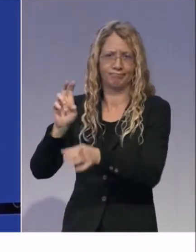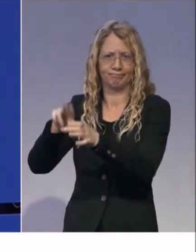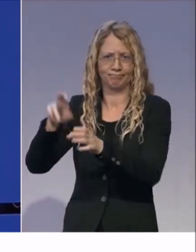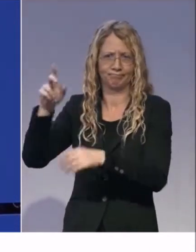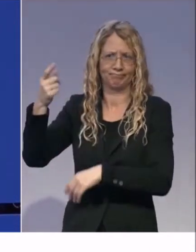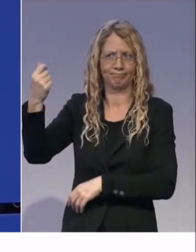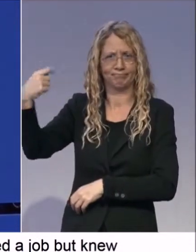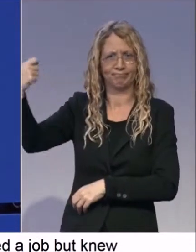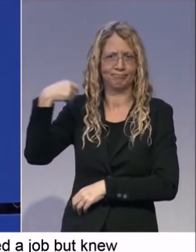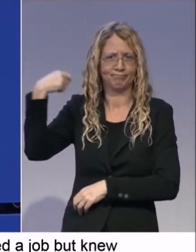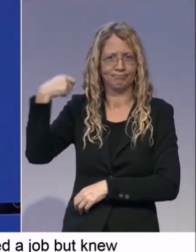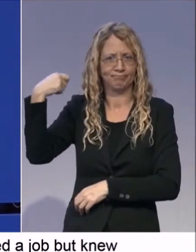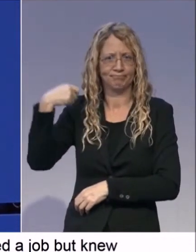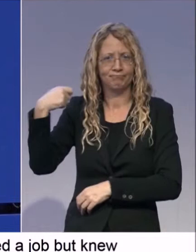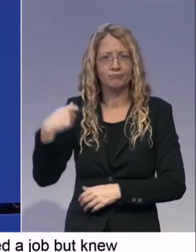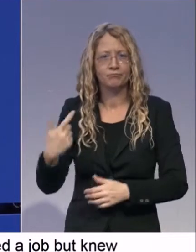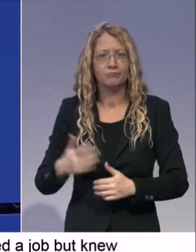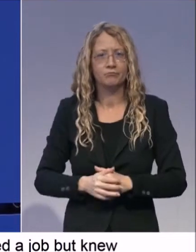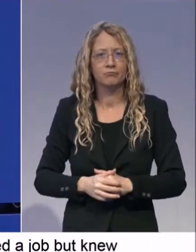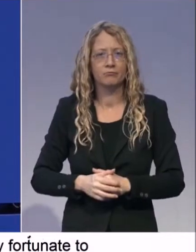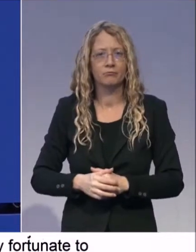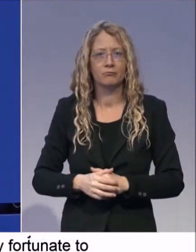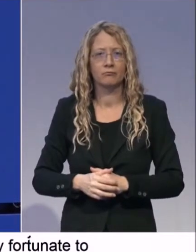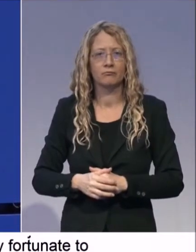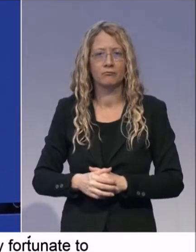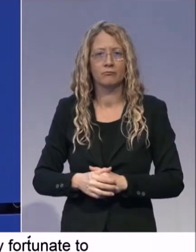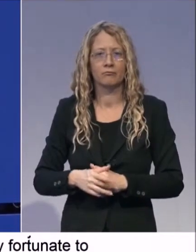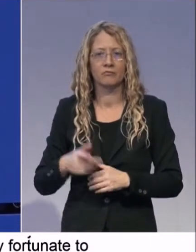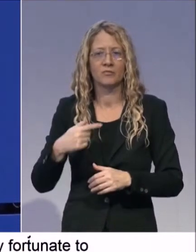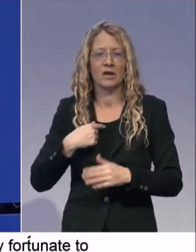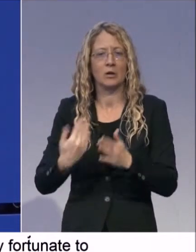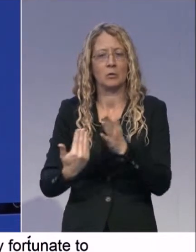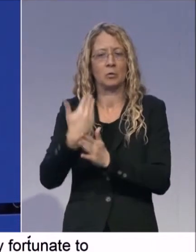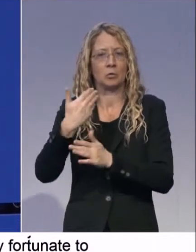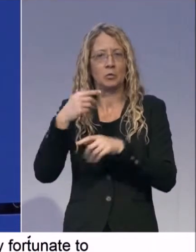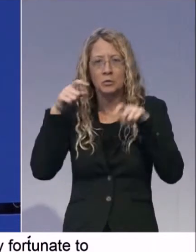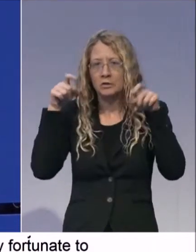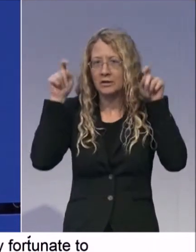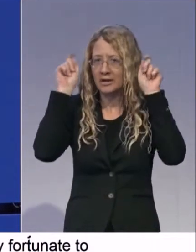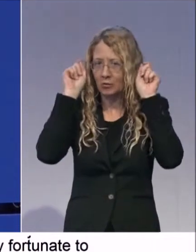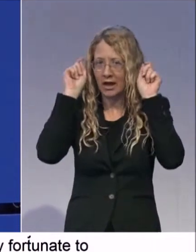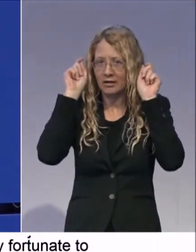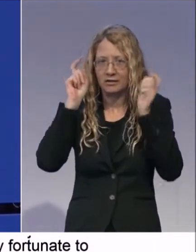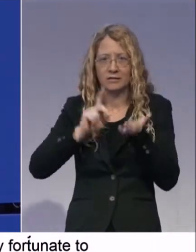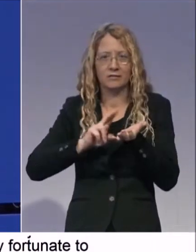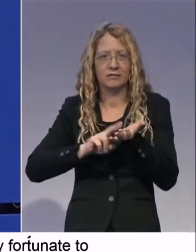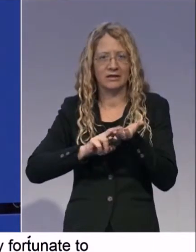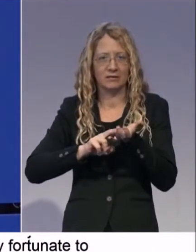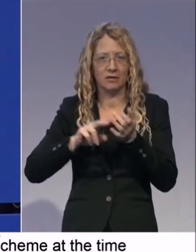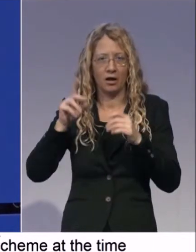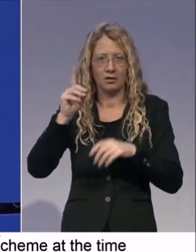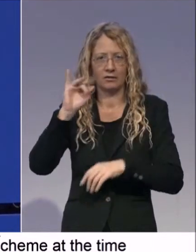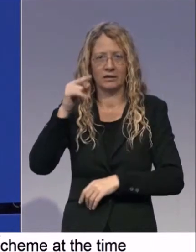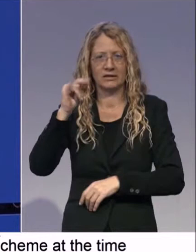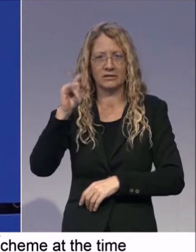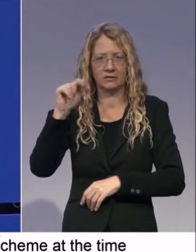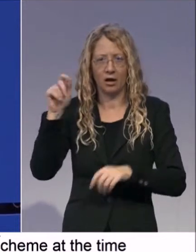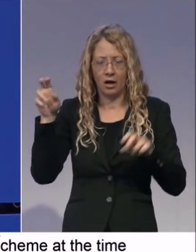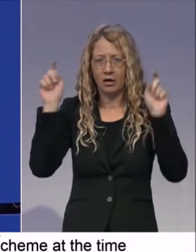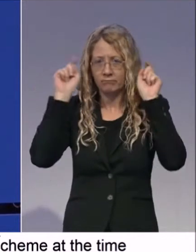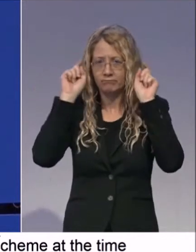me accommodations and find me what I needed to be included in the workplace, and then got educated on everything else